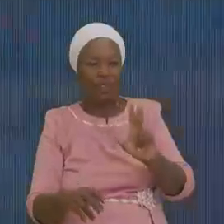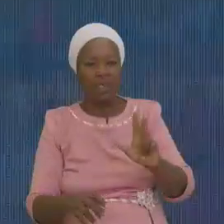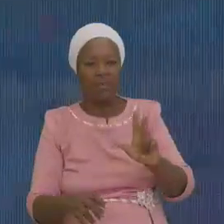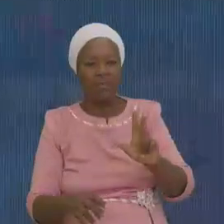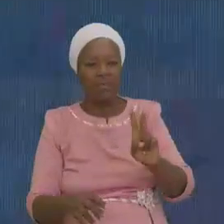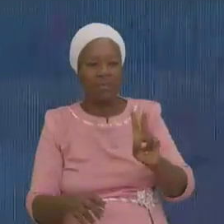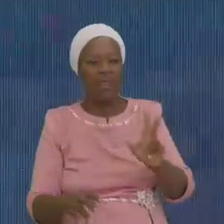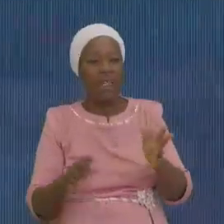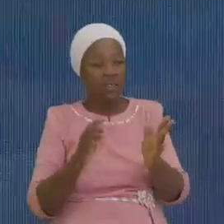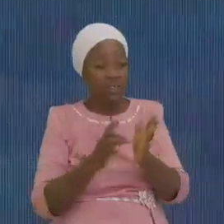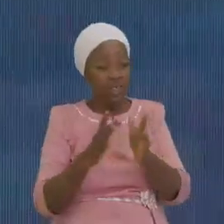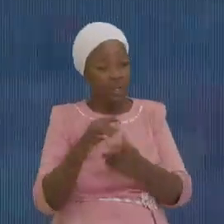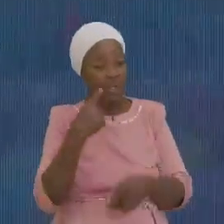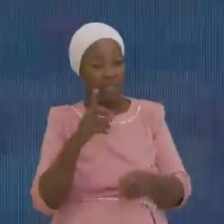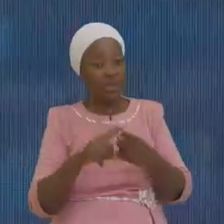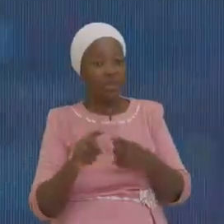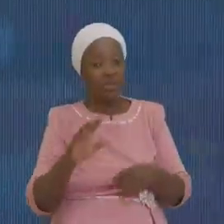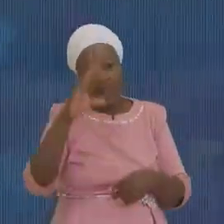Jesus said unto him,